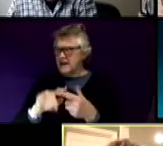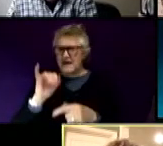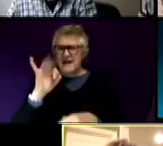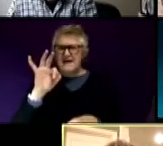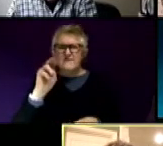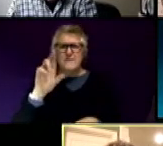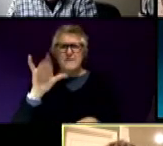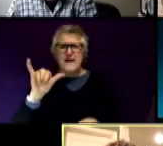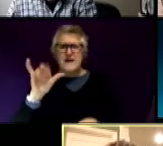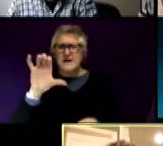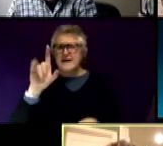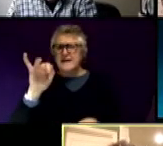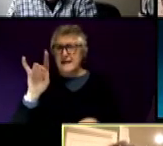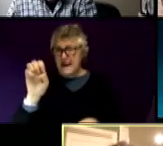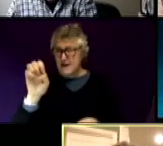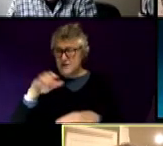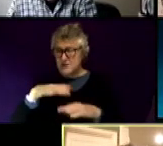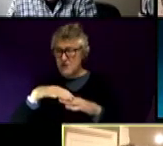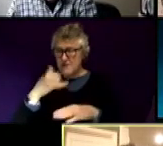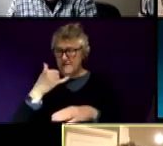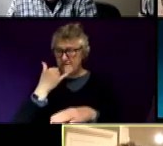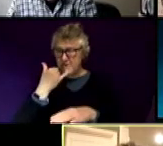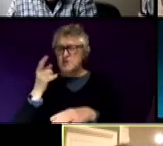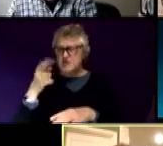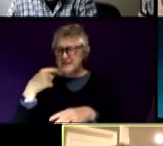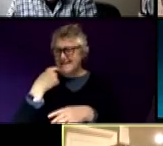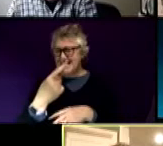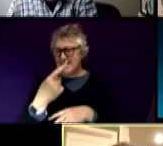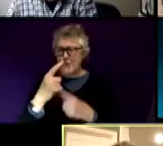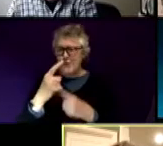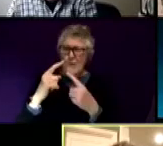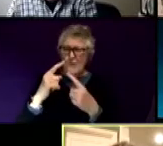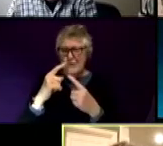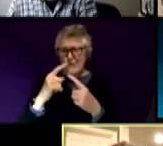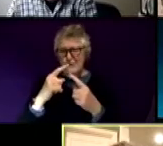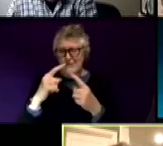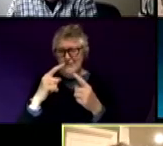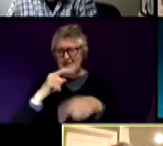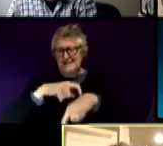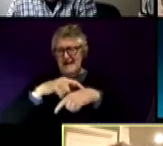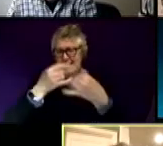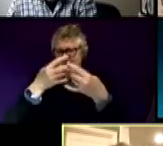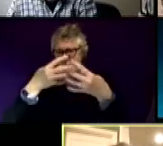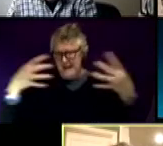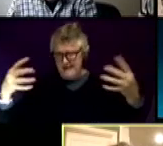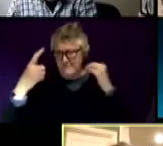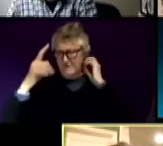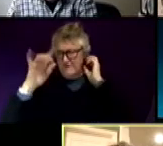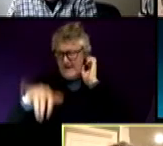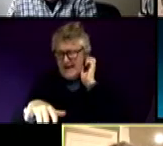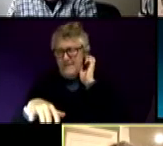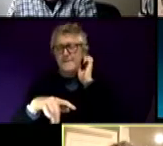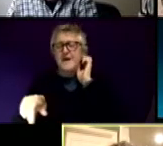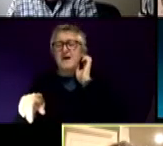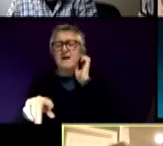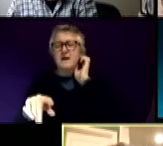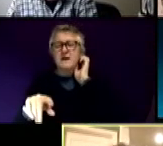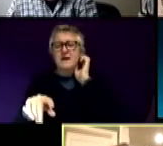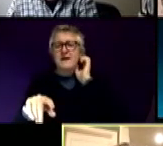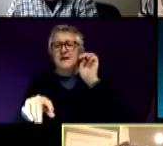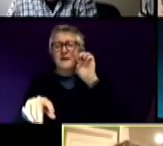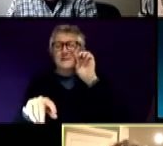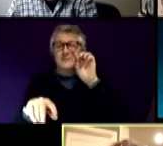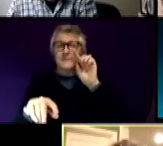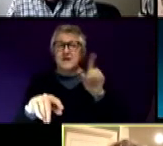the timeline on that. But I do want to say that in this instance, because we are currently in bargaining and the union put a proposal forward